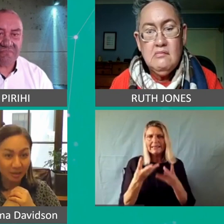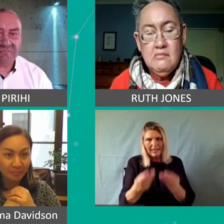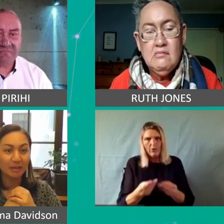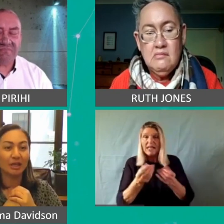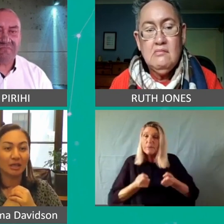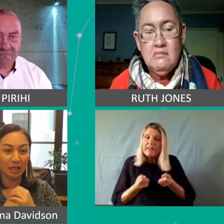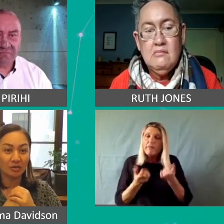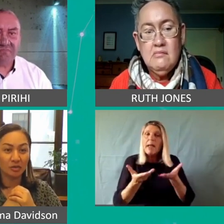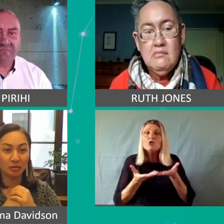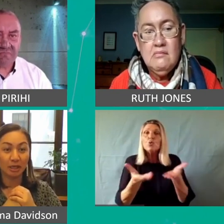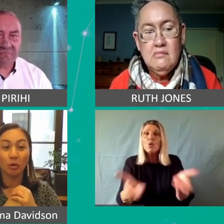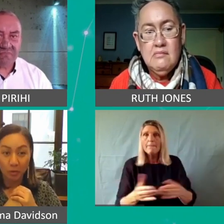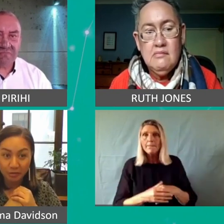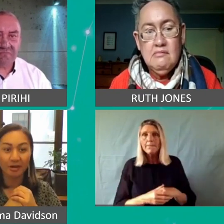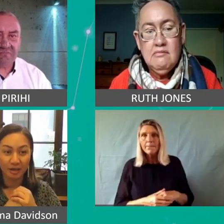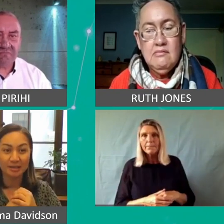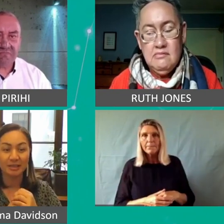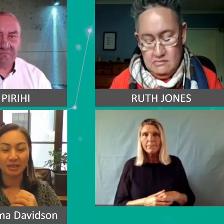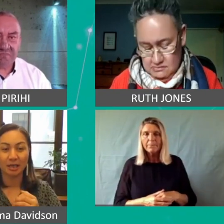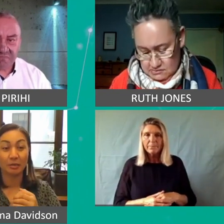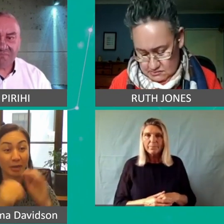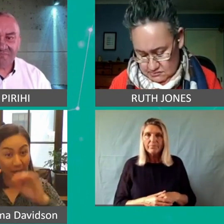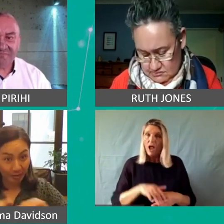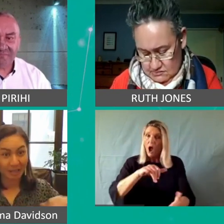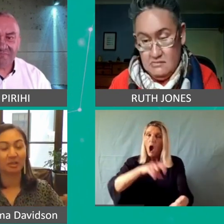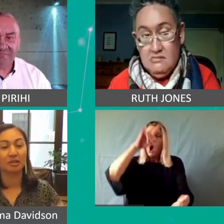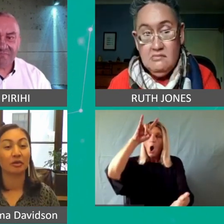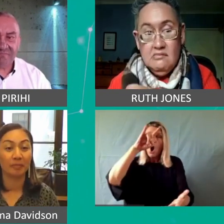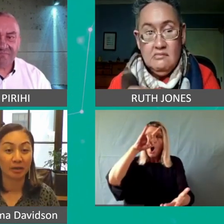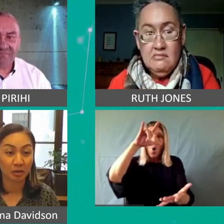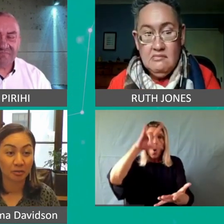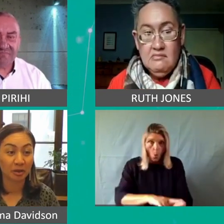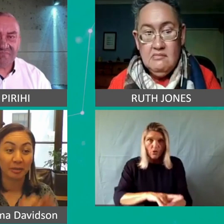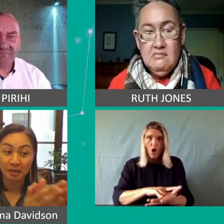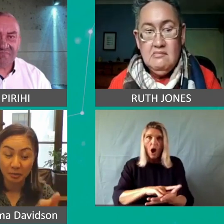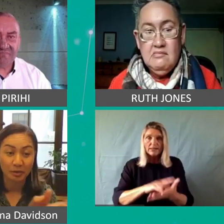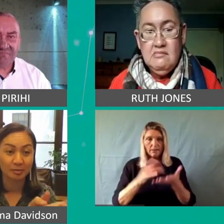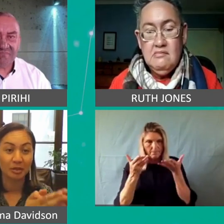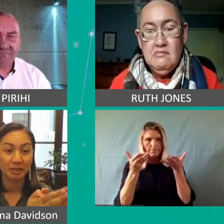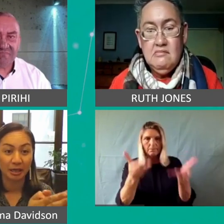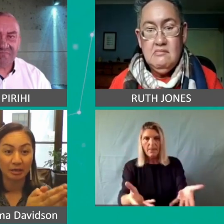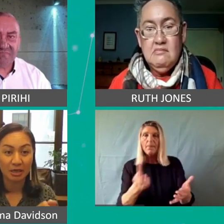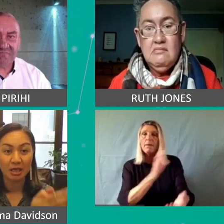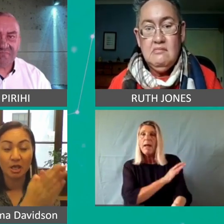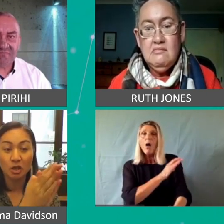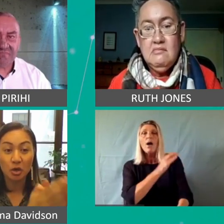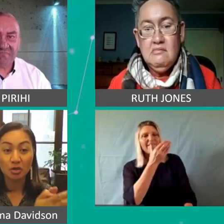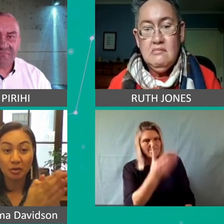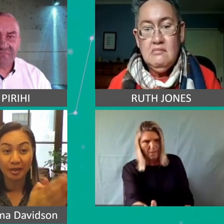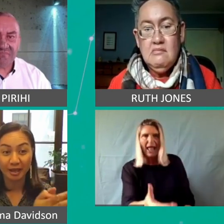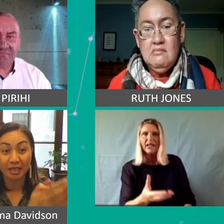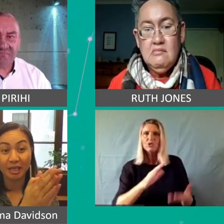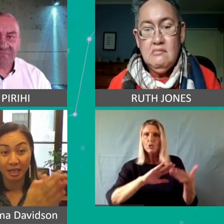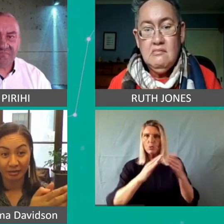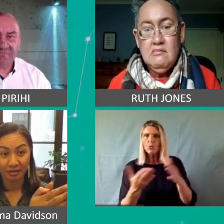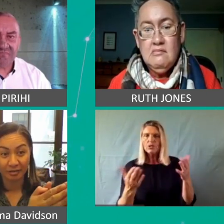community, needs to be authorised, and the power needs to devolve back to community, but as Ruth has pointed out, not